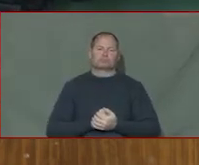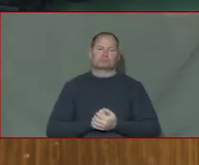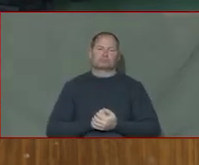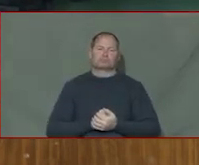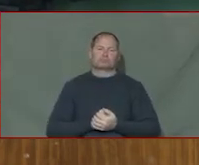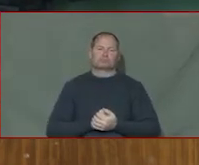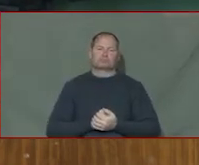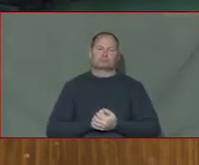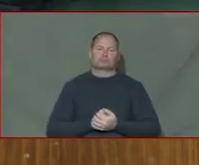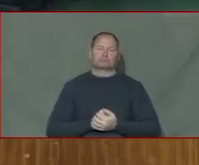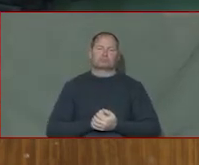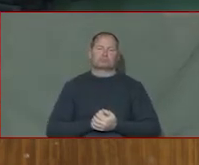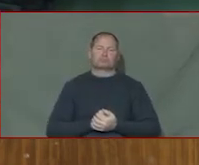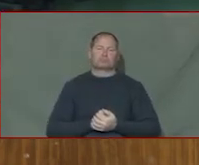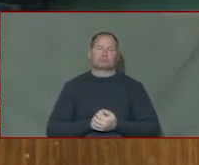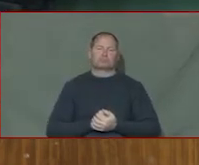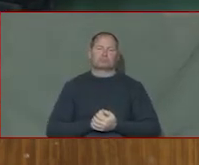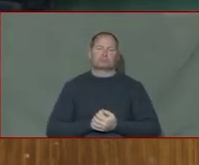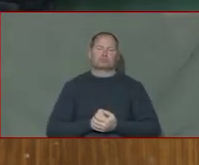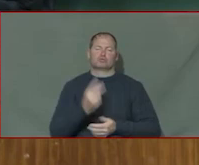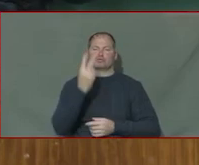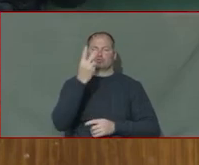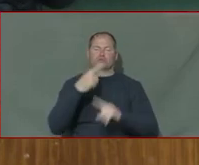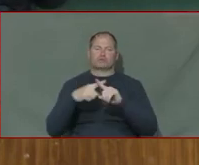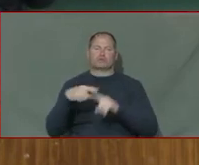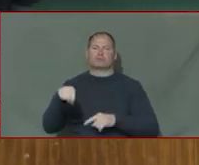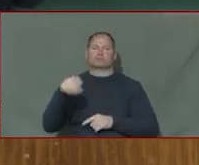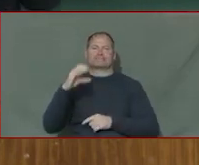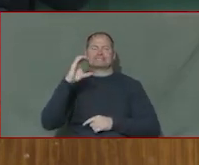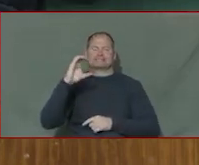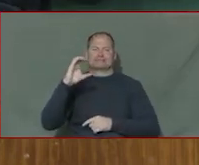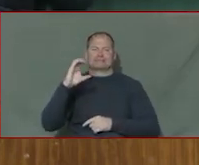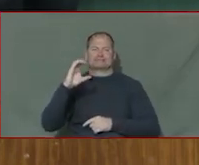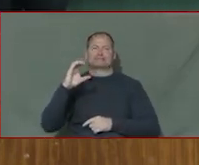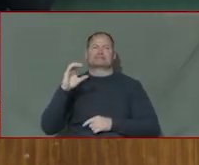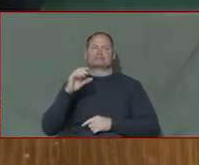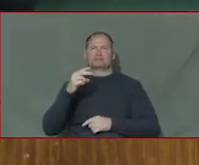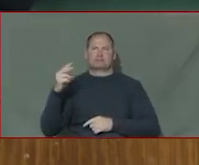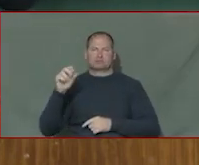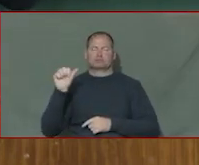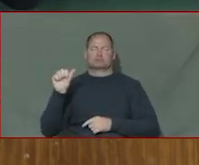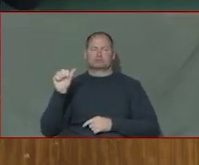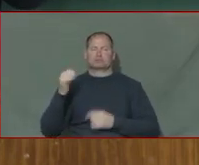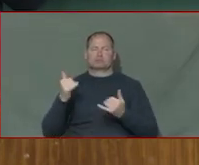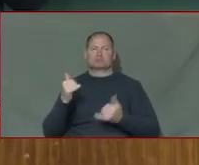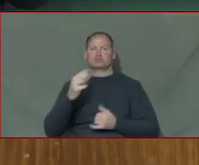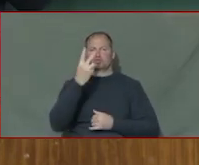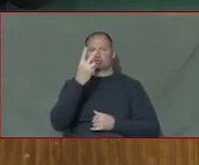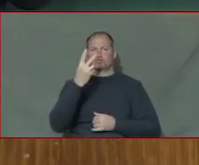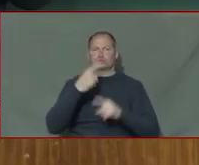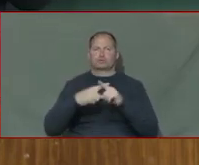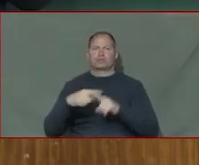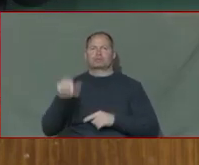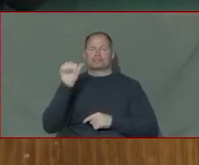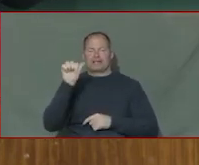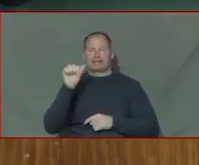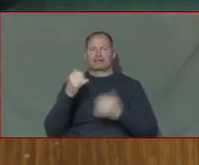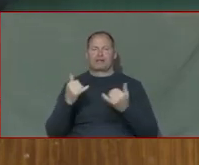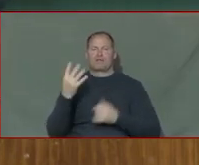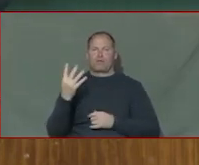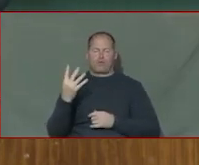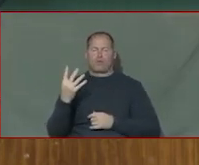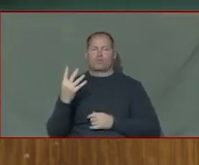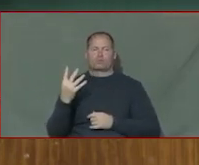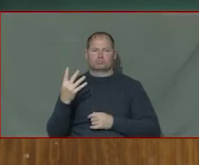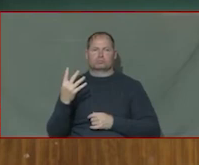2, times c, which is equal to 6, over 2 times a, which is equal to 4.